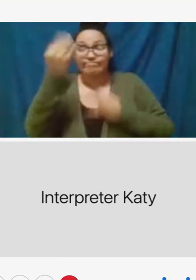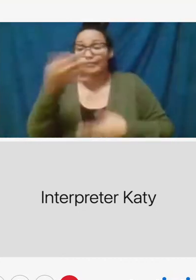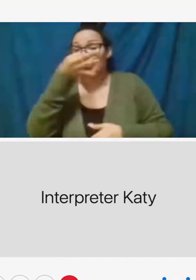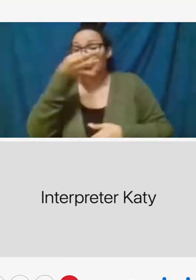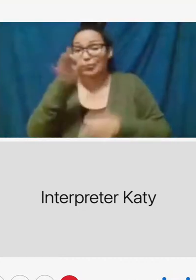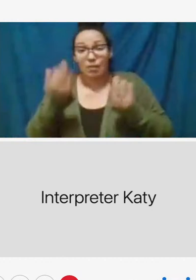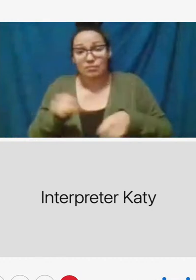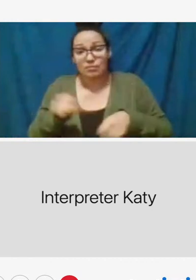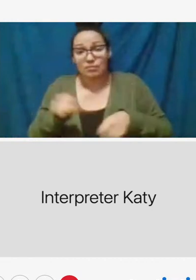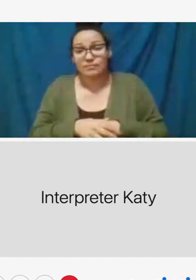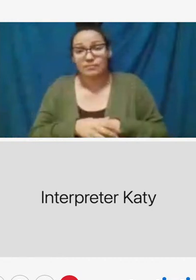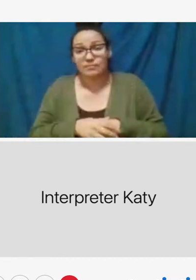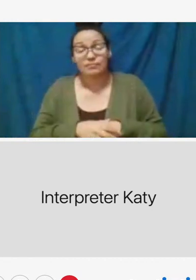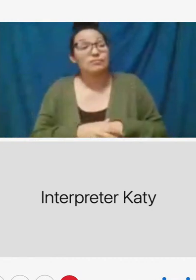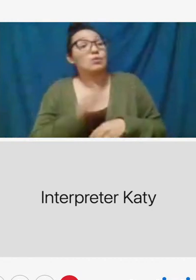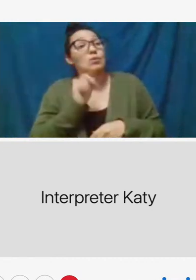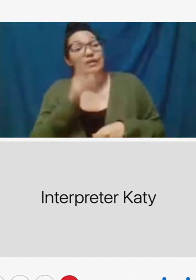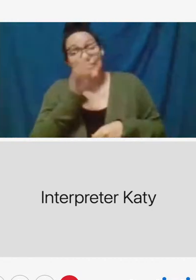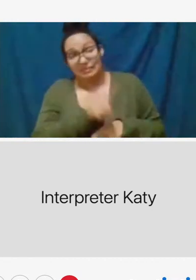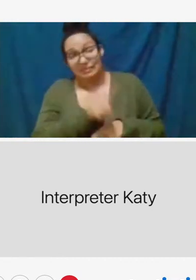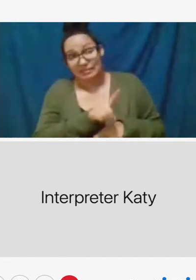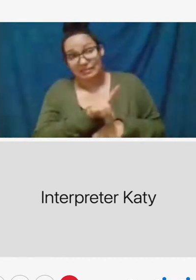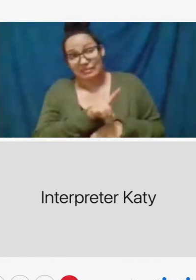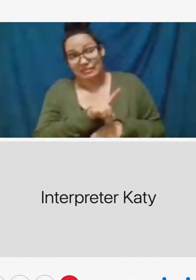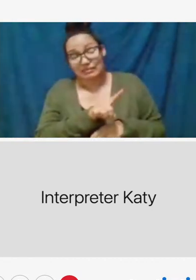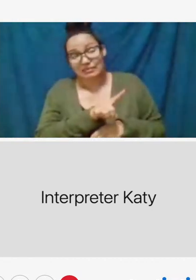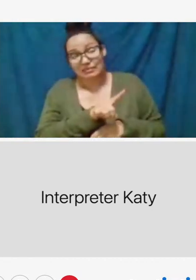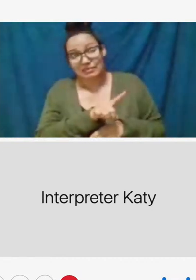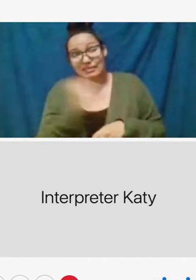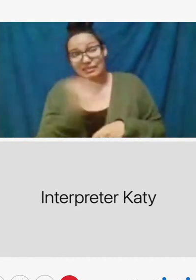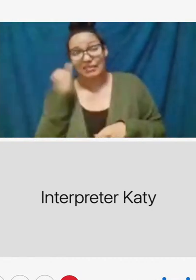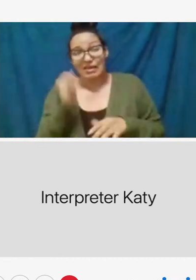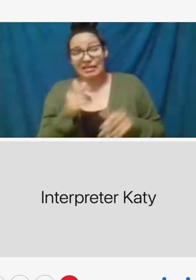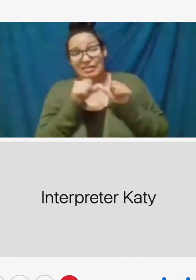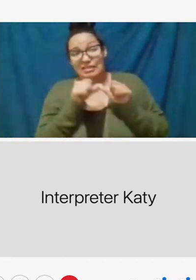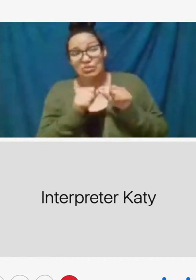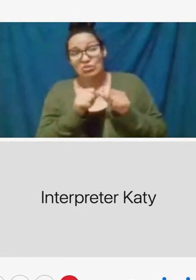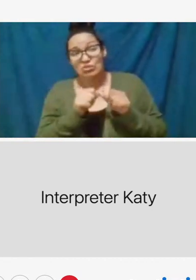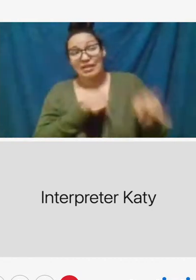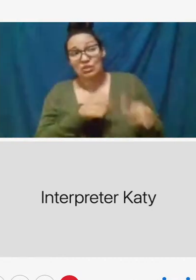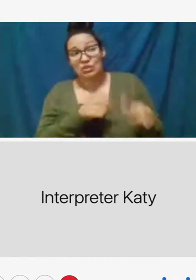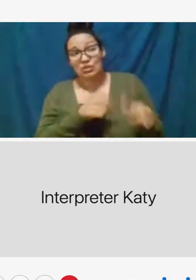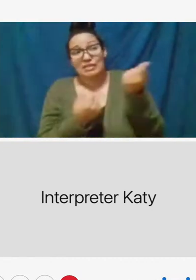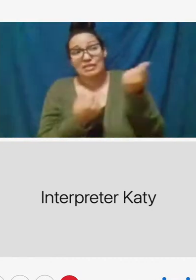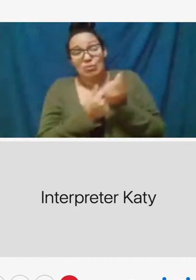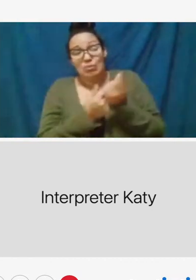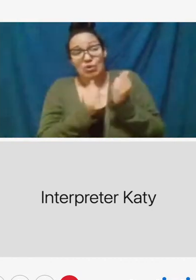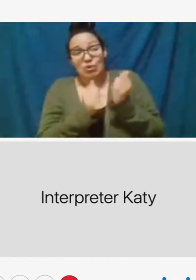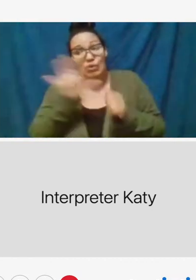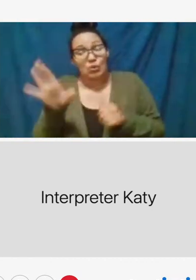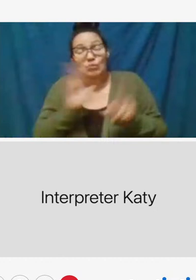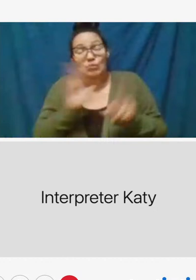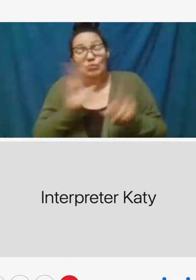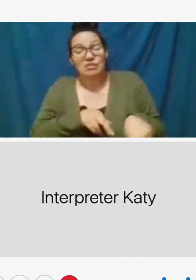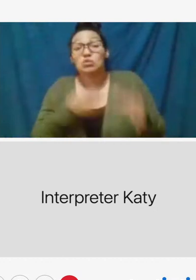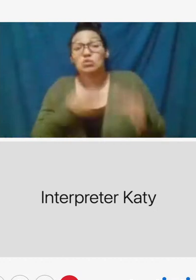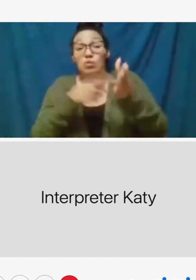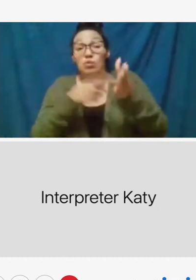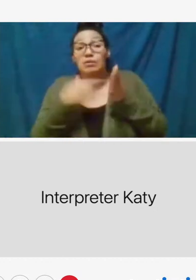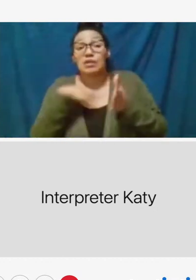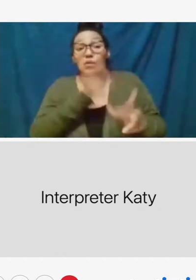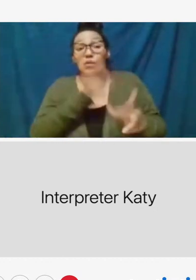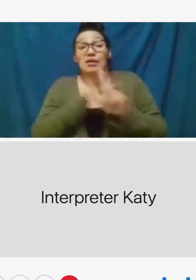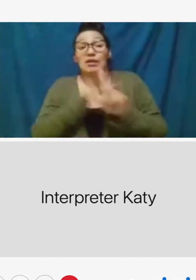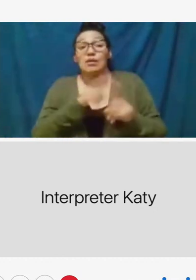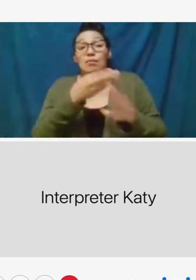if I could uh continue to answer and support missing her response so the requirement is that we Implement by July 1 But